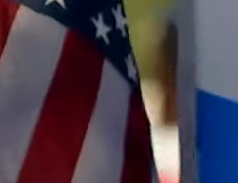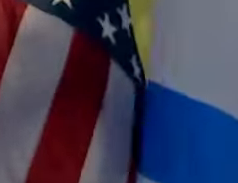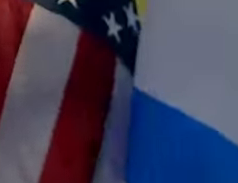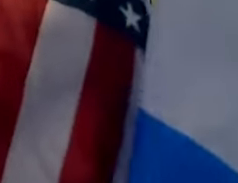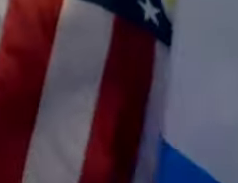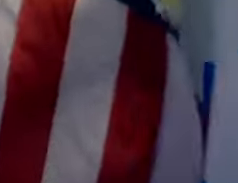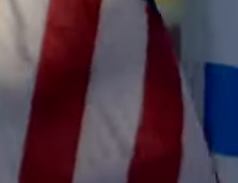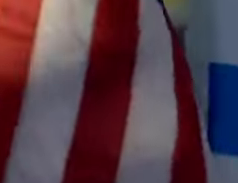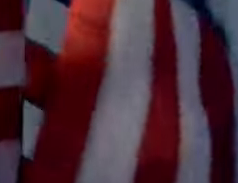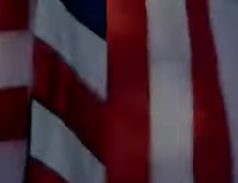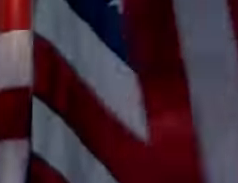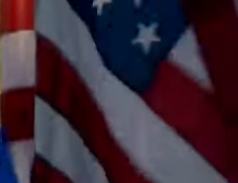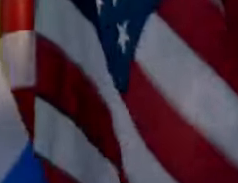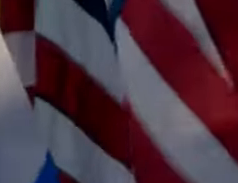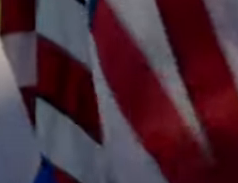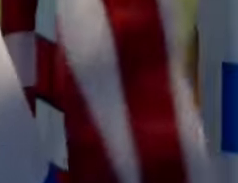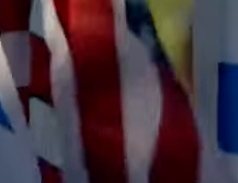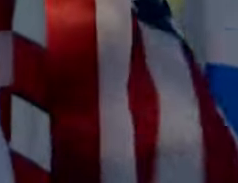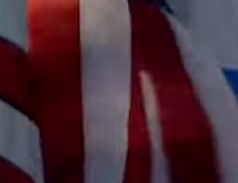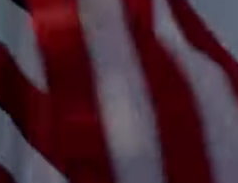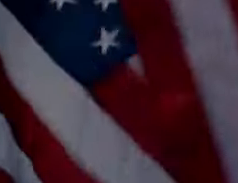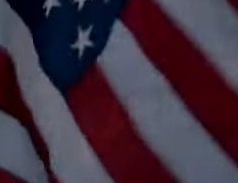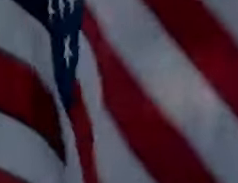Achenu Kol Beit